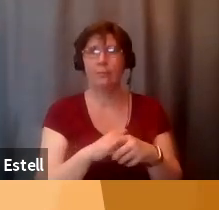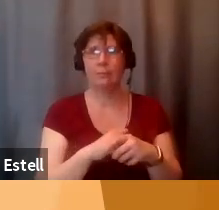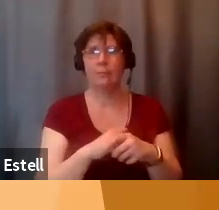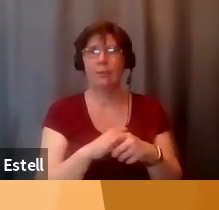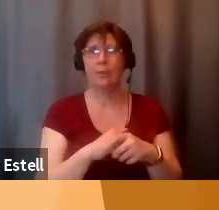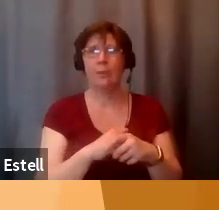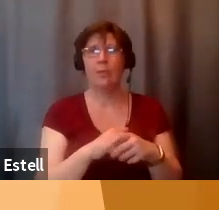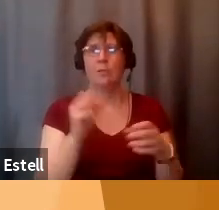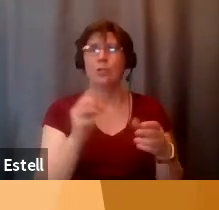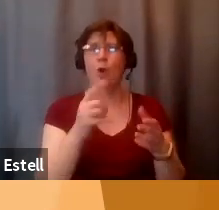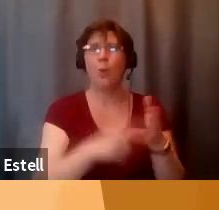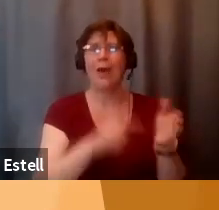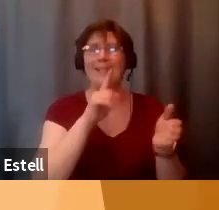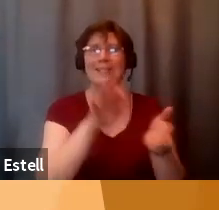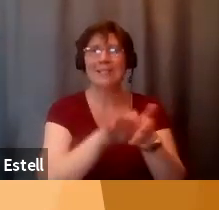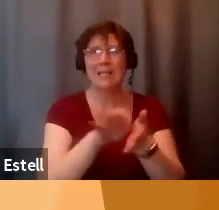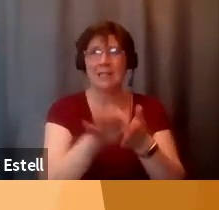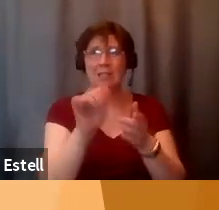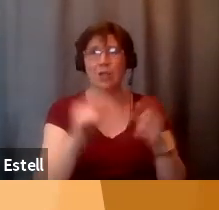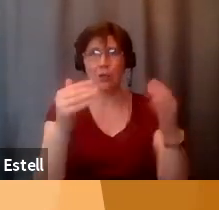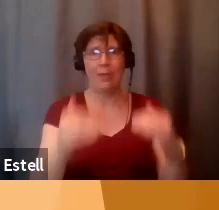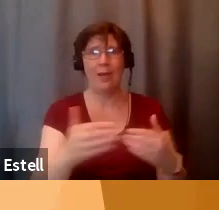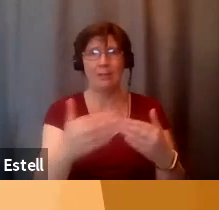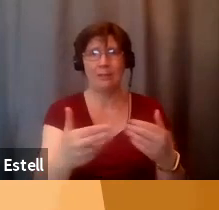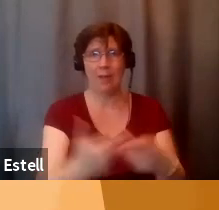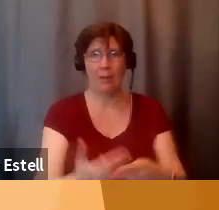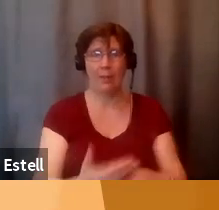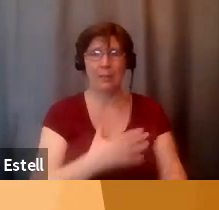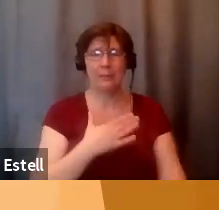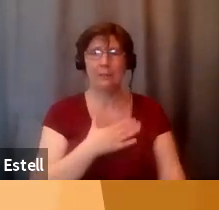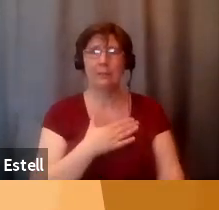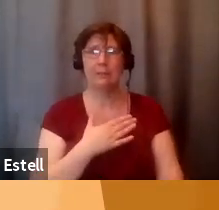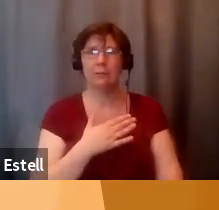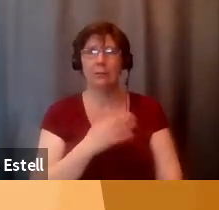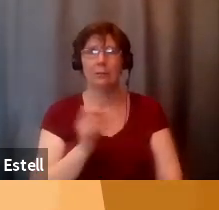So what is the census? Can you go to the next slide, please? Yeah.